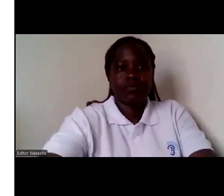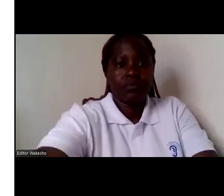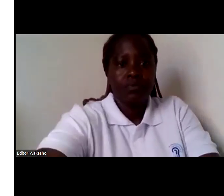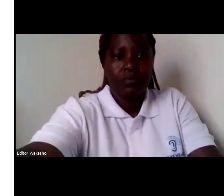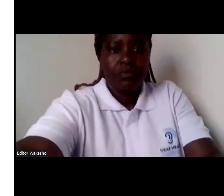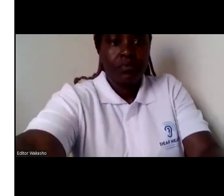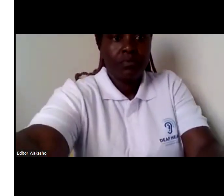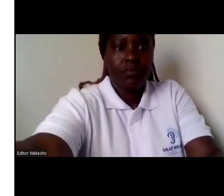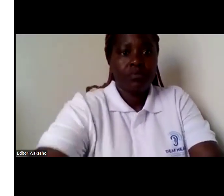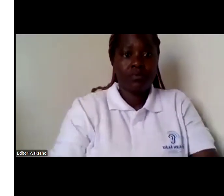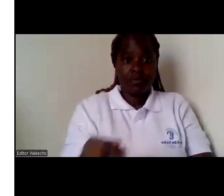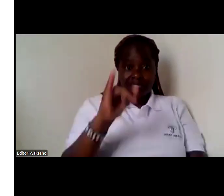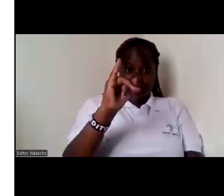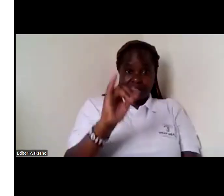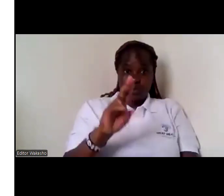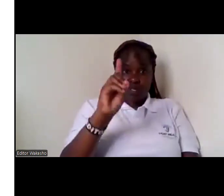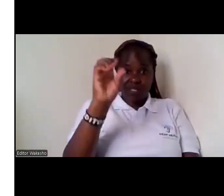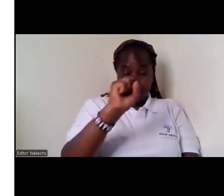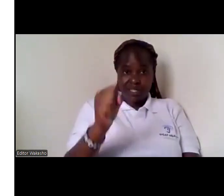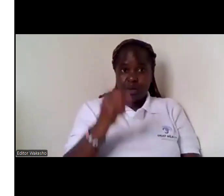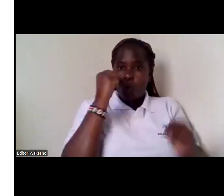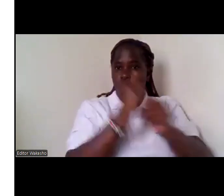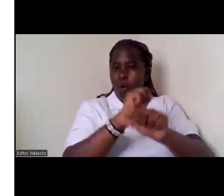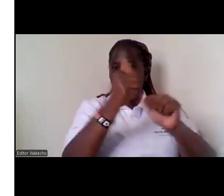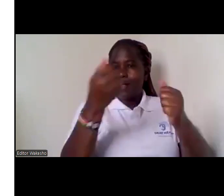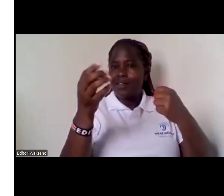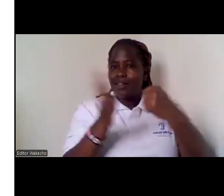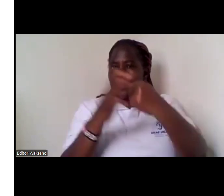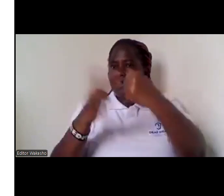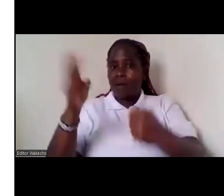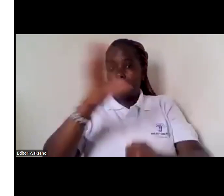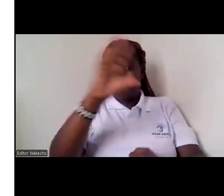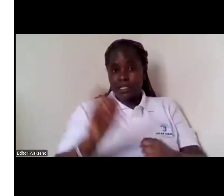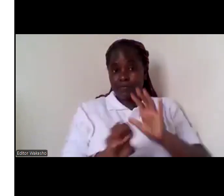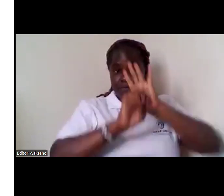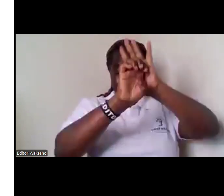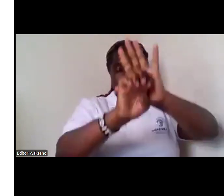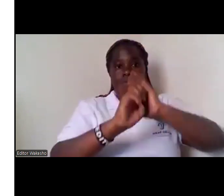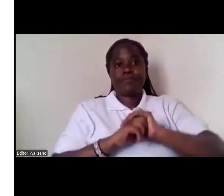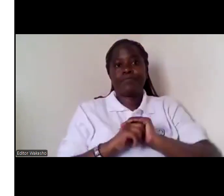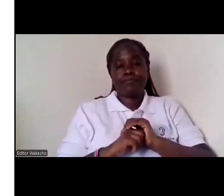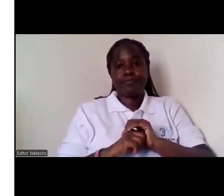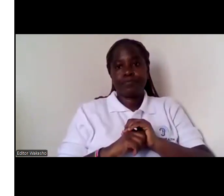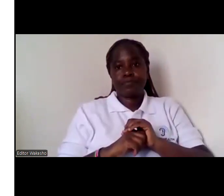So IUDs are known to be quite effective. For example,